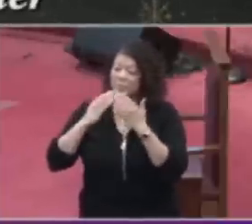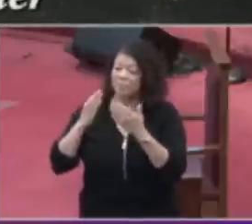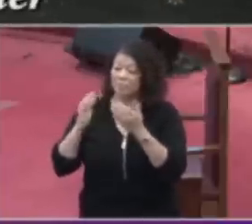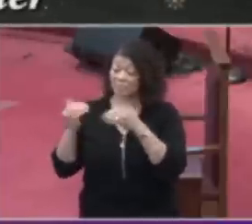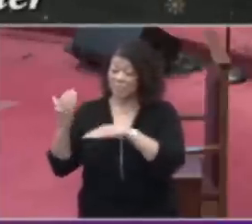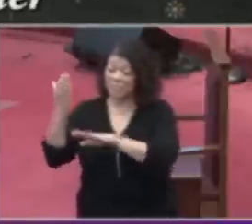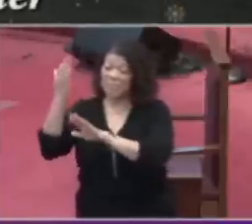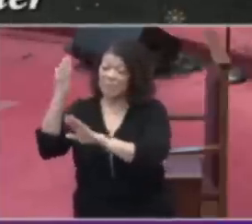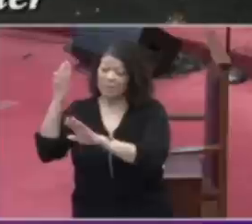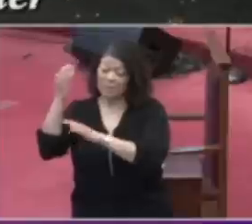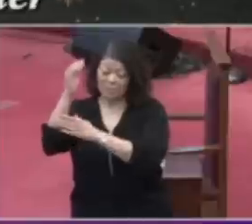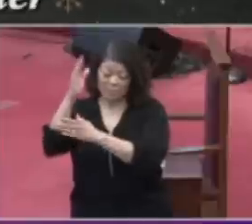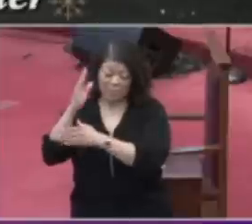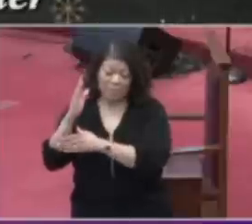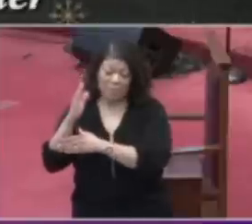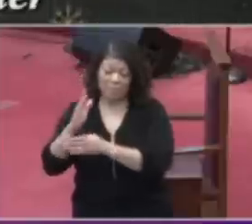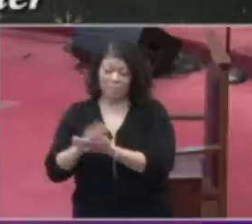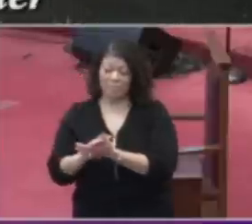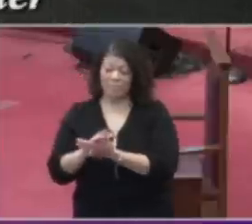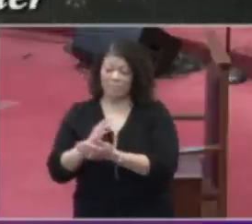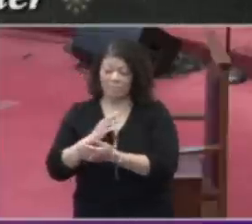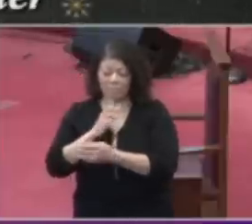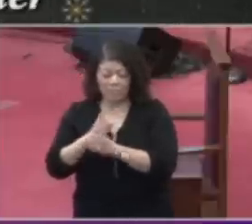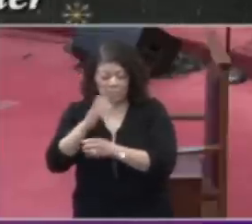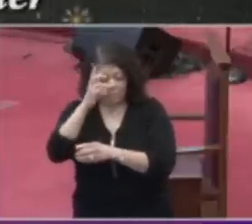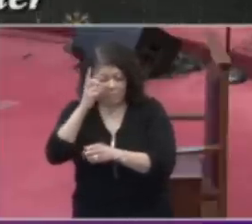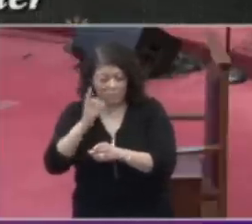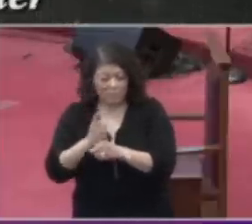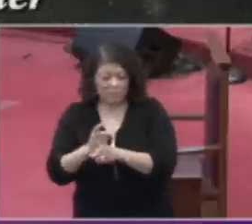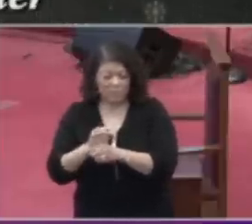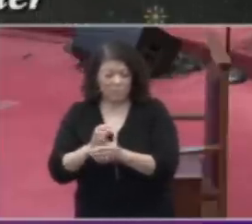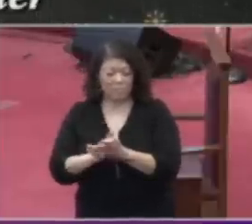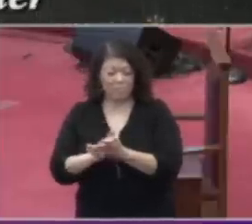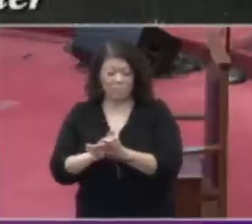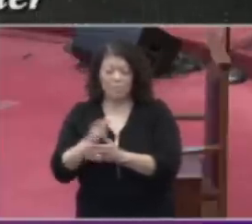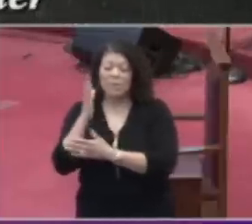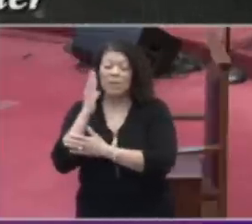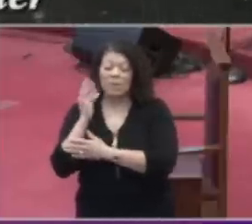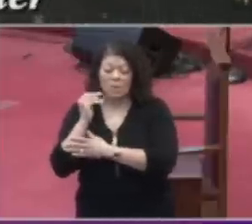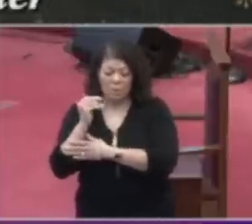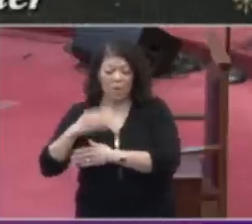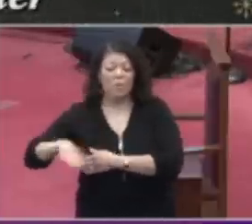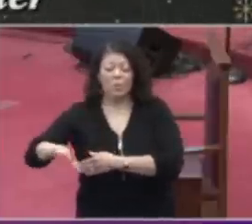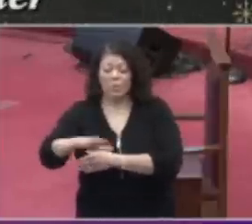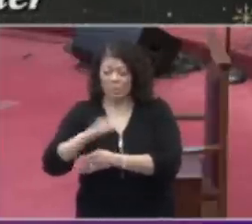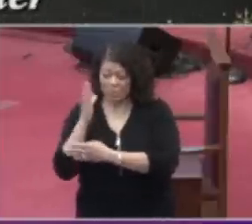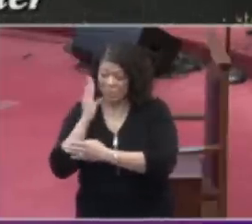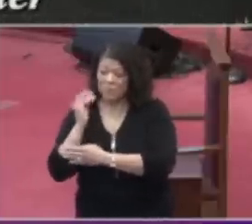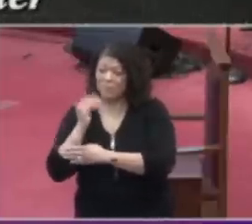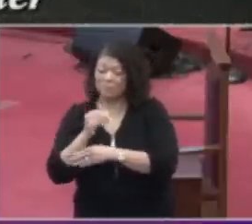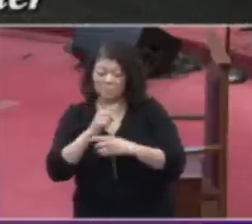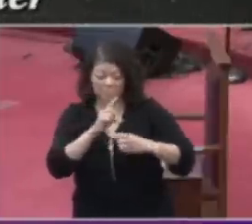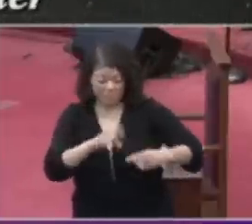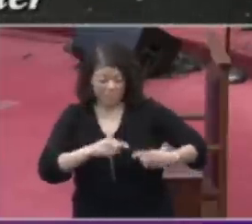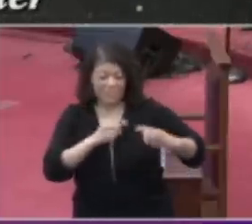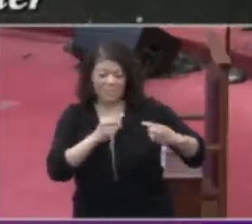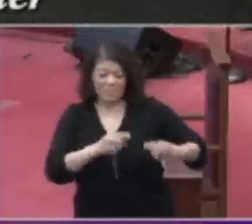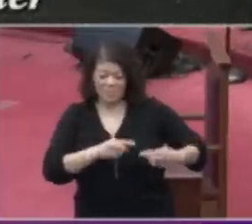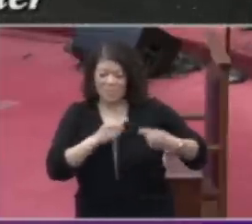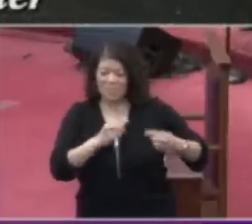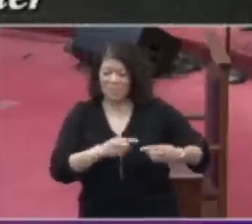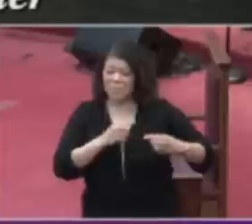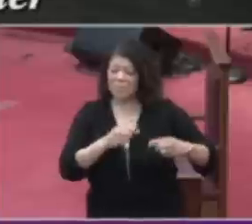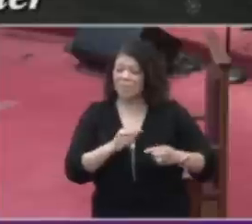We have brothers and sisters throughout the world who are undergoing persecution, who cannot be seen holding a written